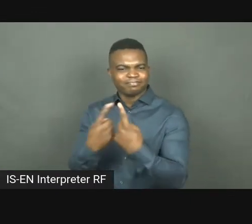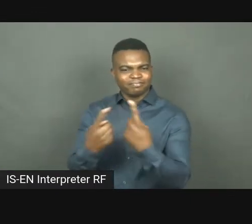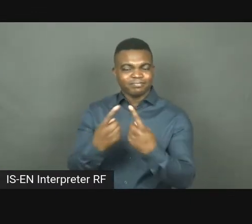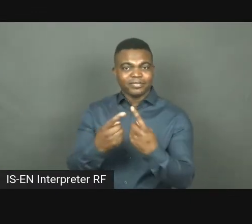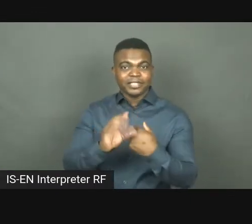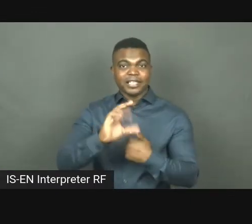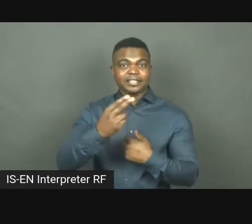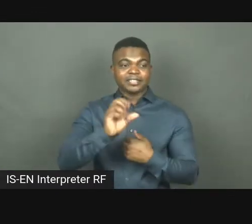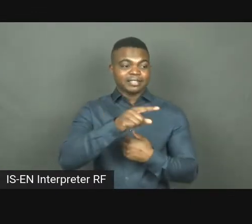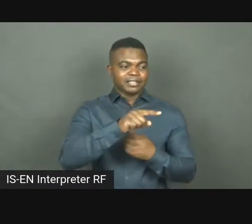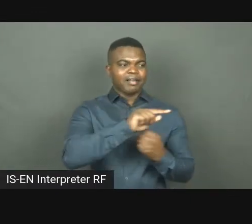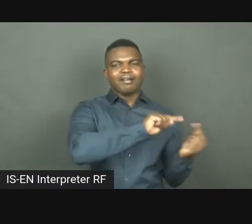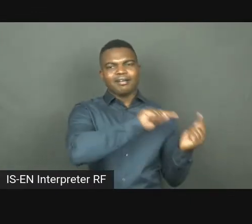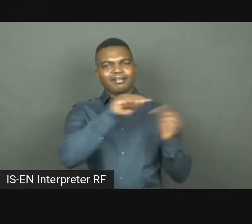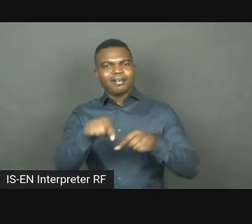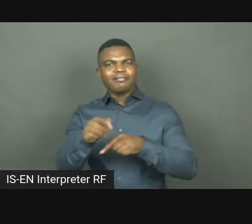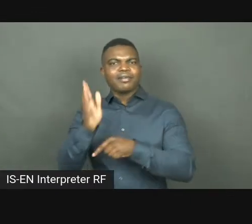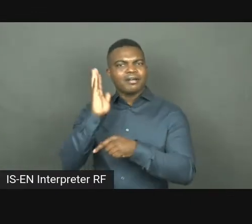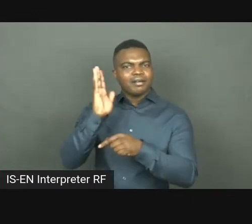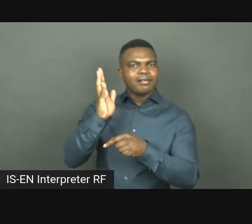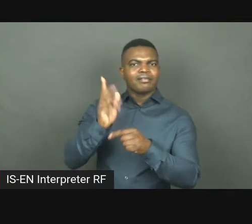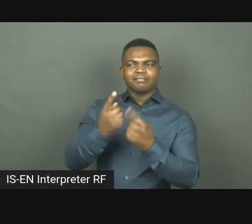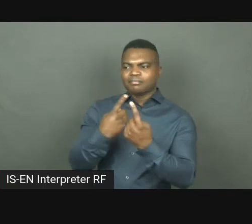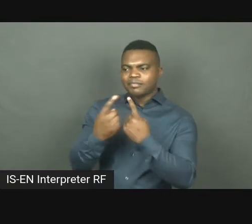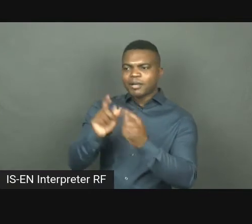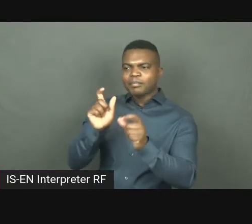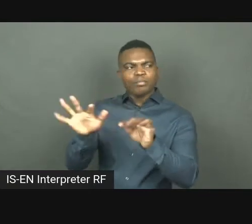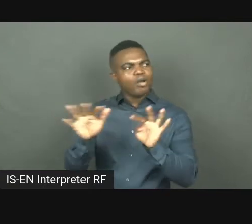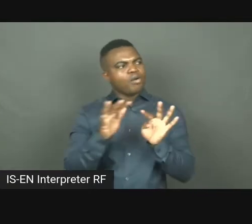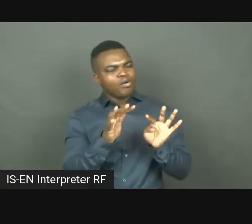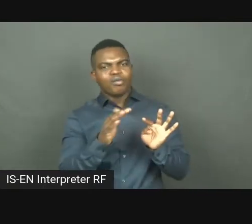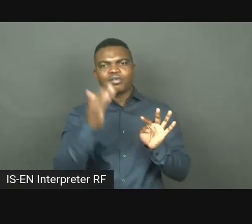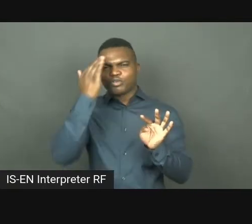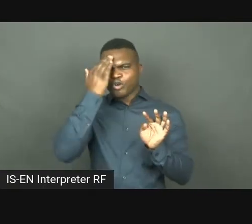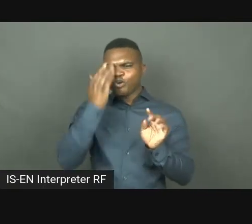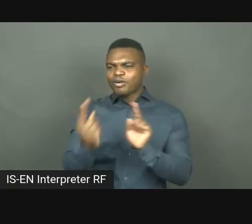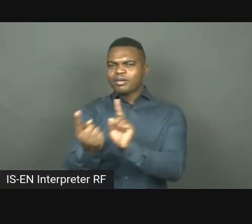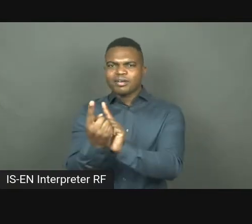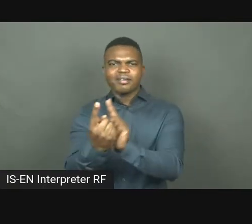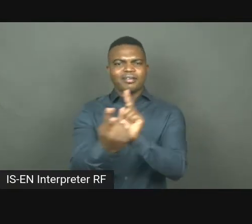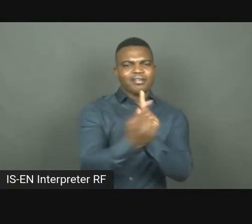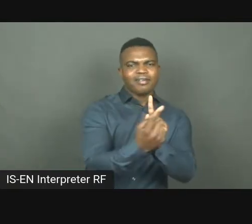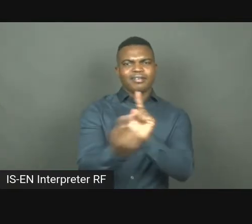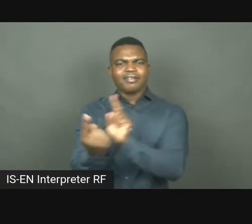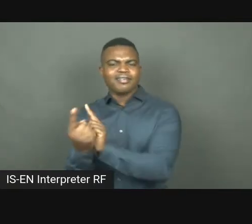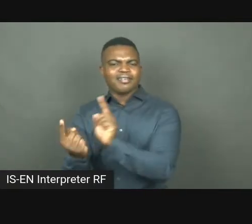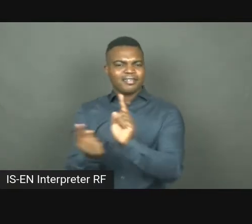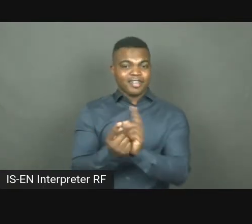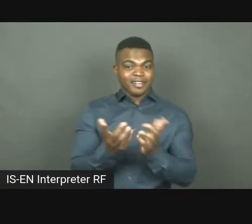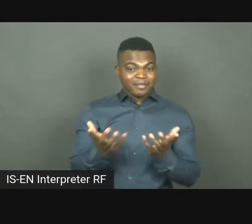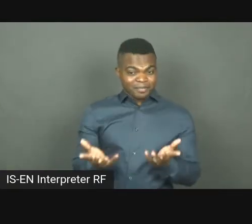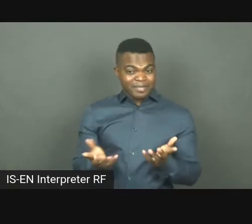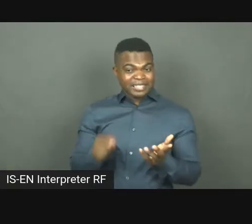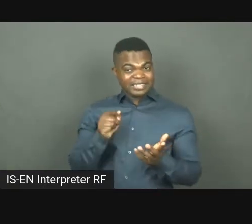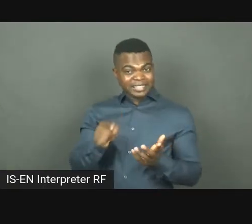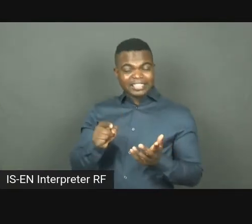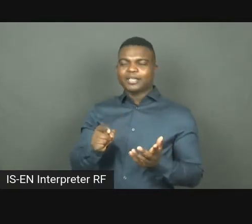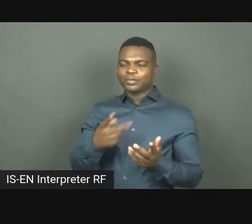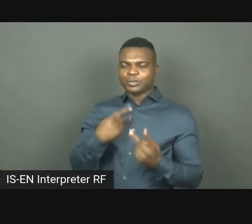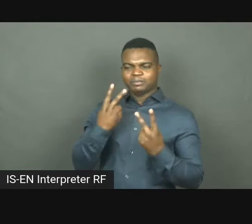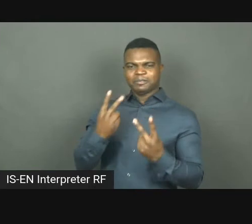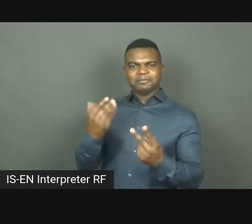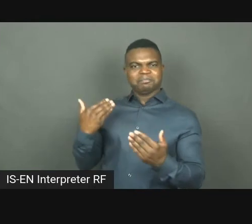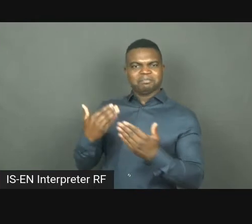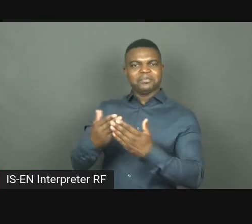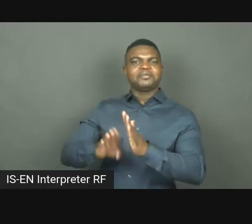to undertake a CHS verification, to really demonstrate your accountability to those we serve. I also want to challenge